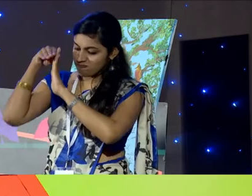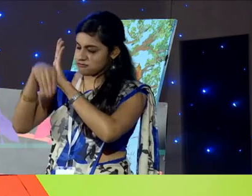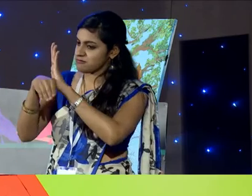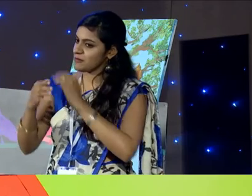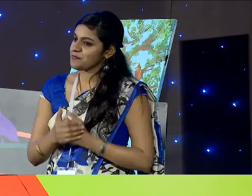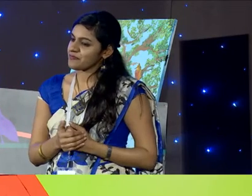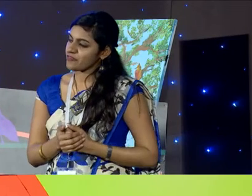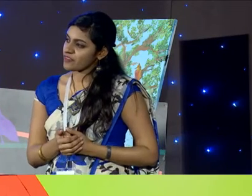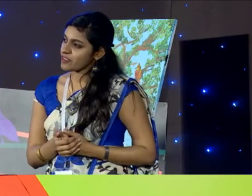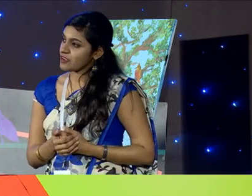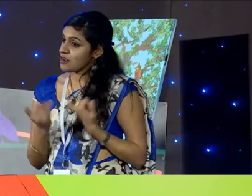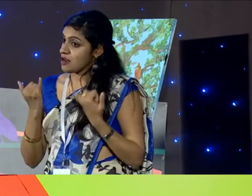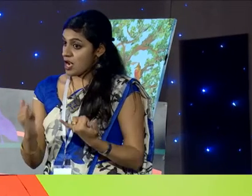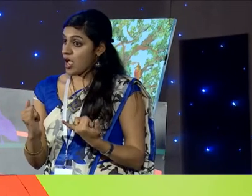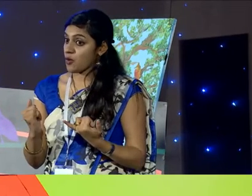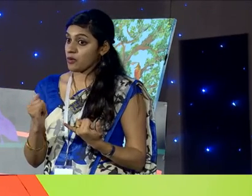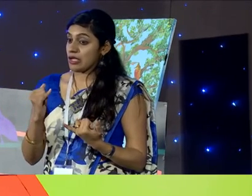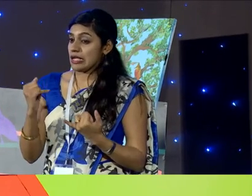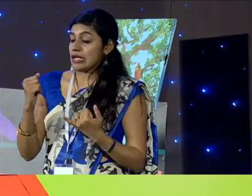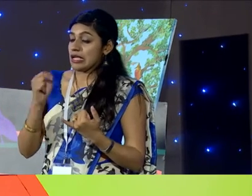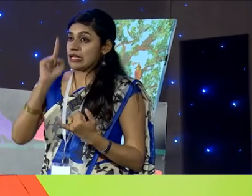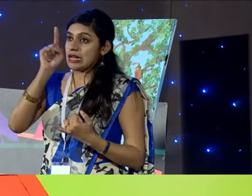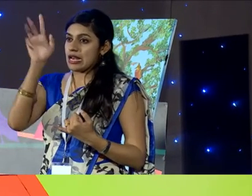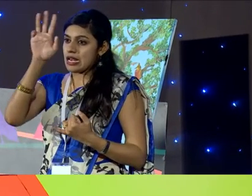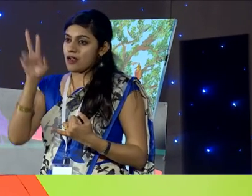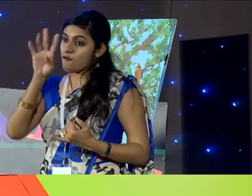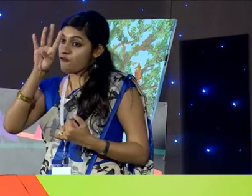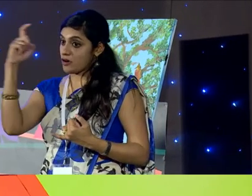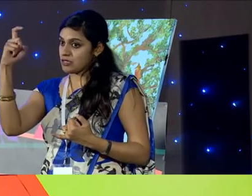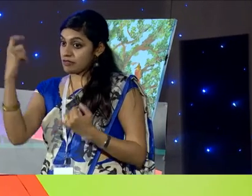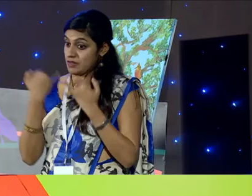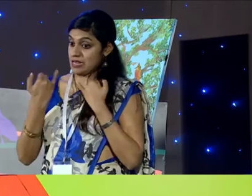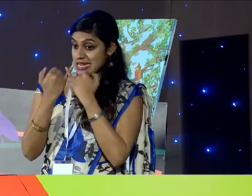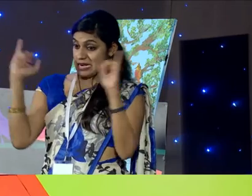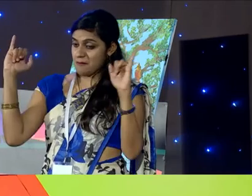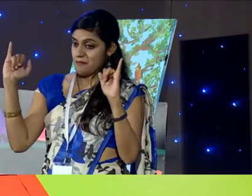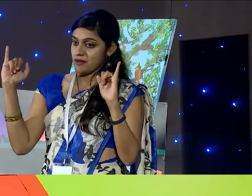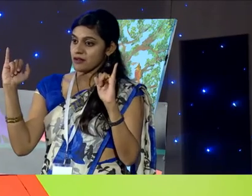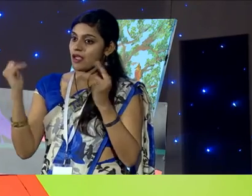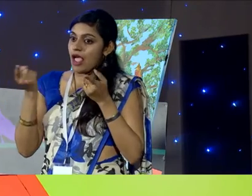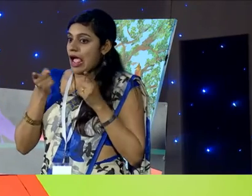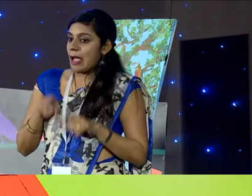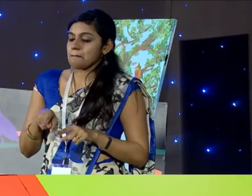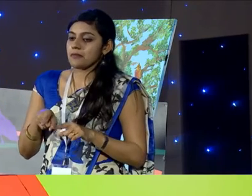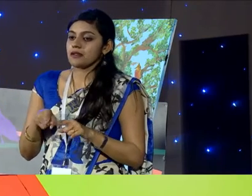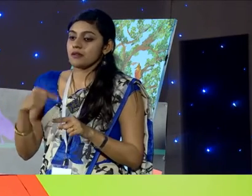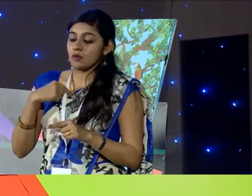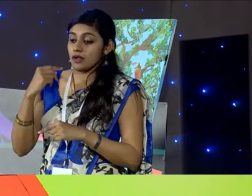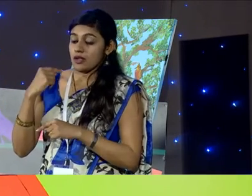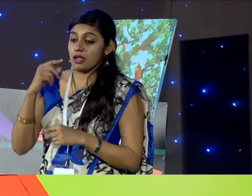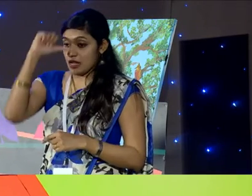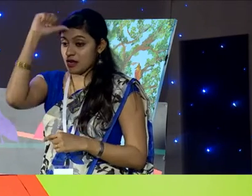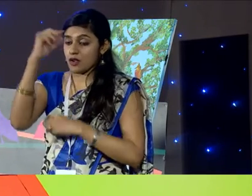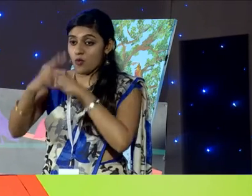4%, we became an independent country. We had our first set of local leaders and they had a